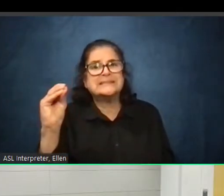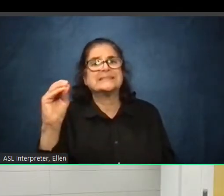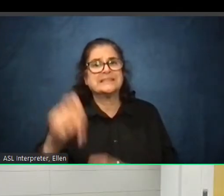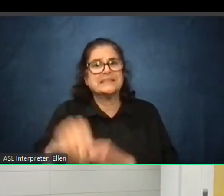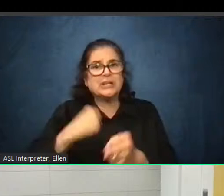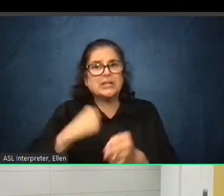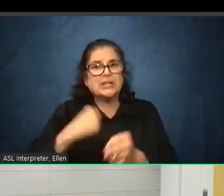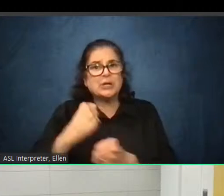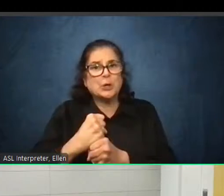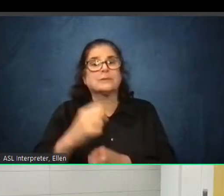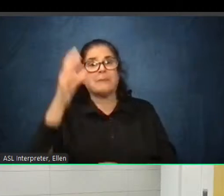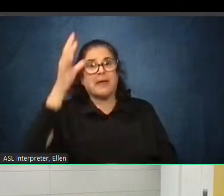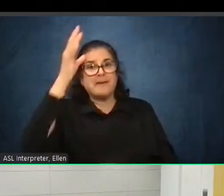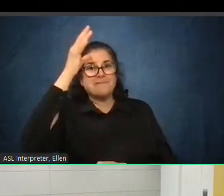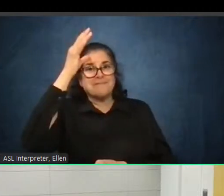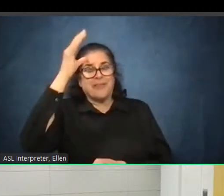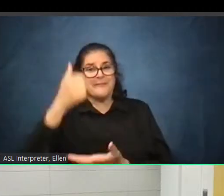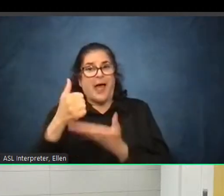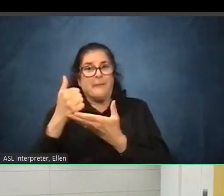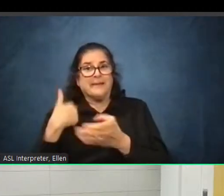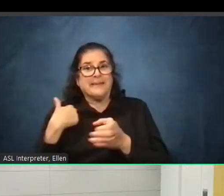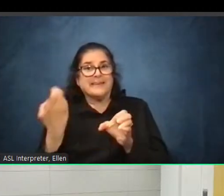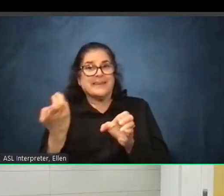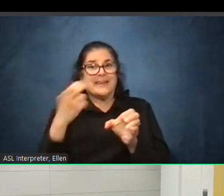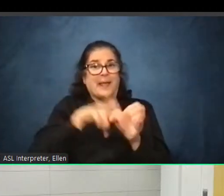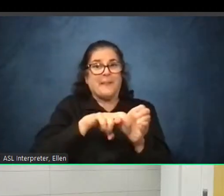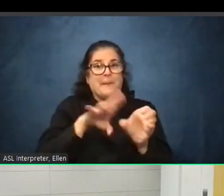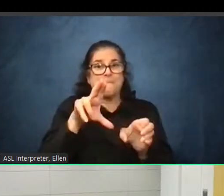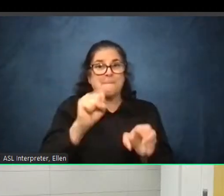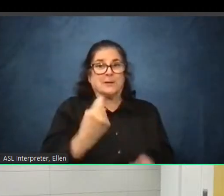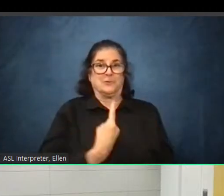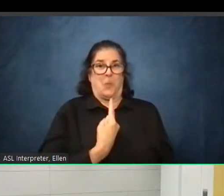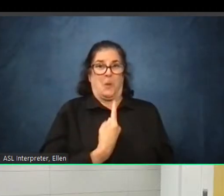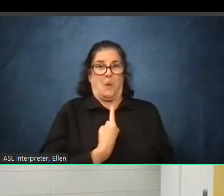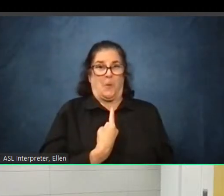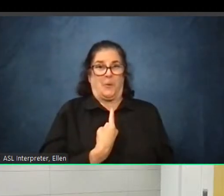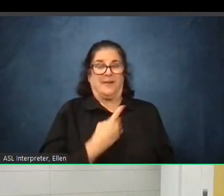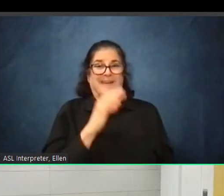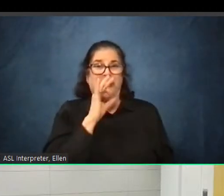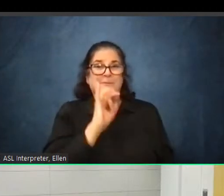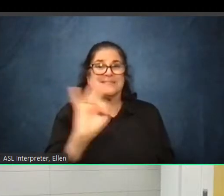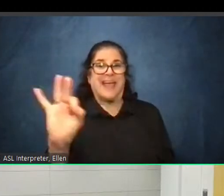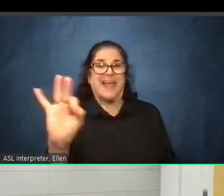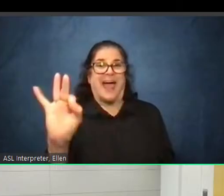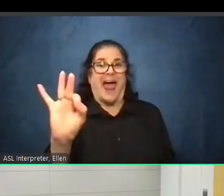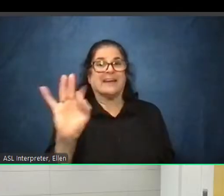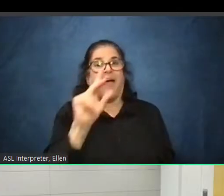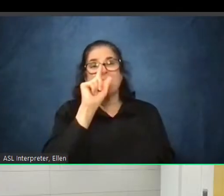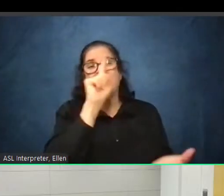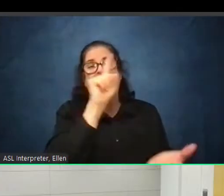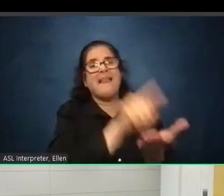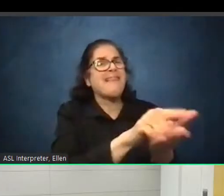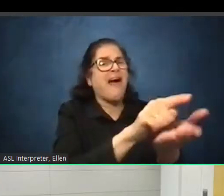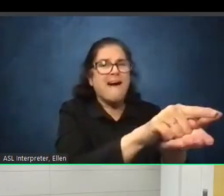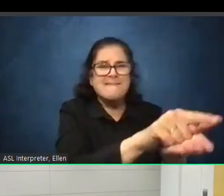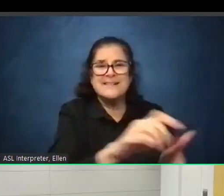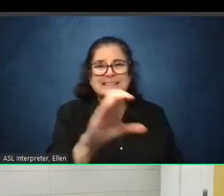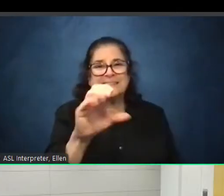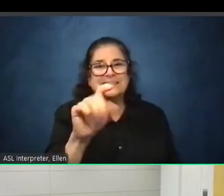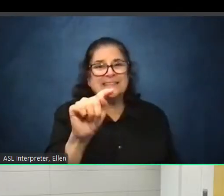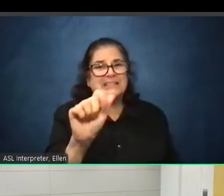first bus by myself when I was 9, and I fell in love with the CTA right then. So I've been riding it ever since.